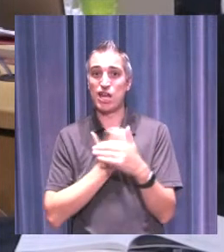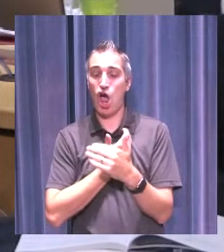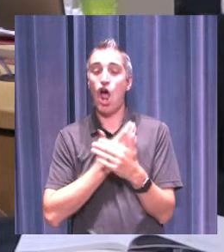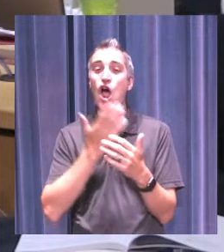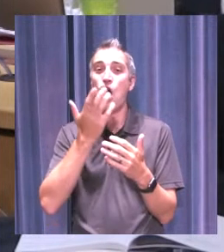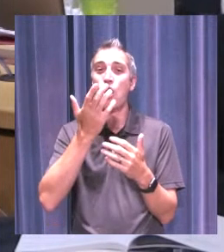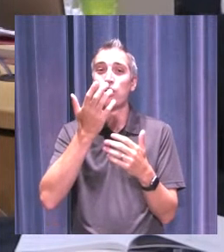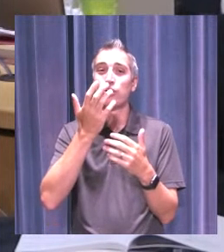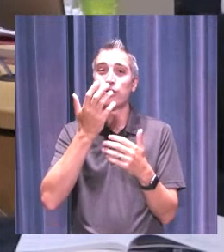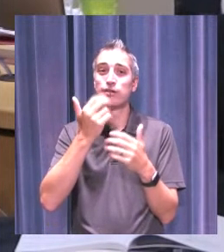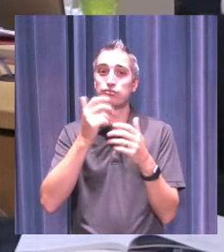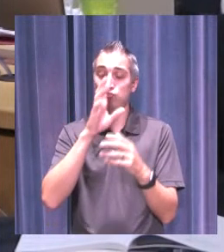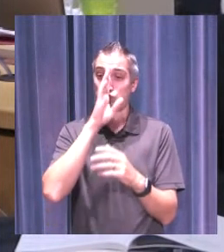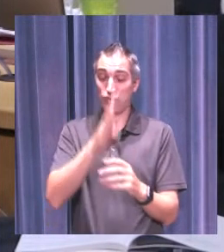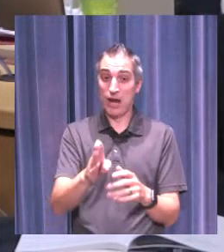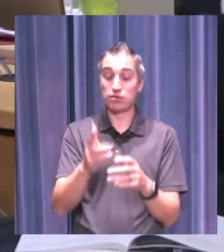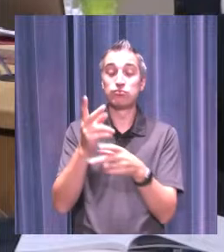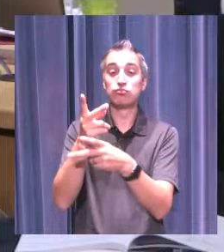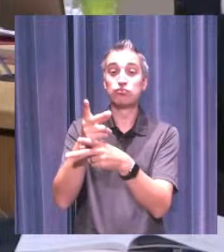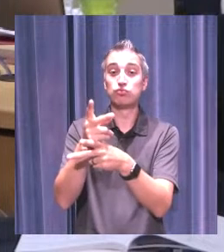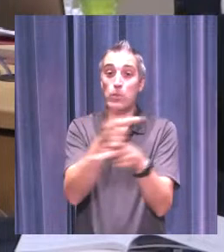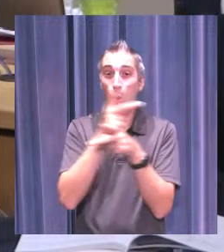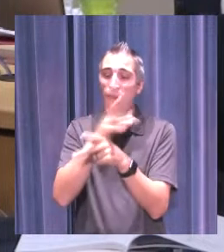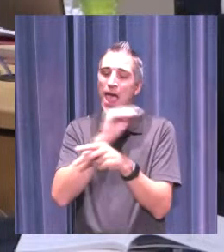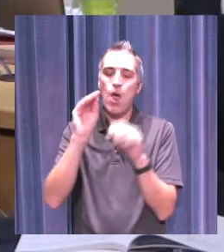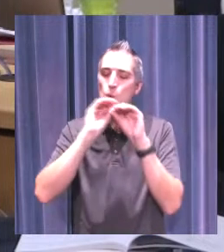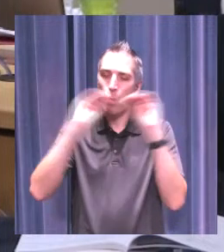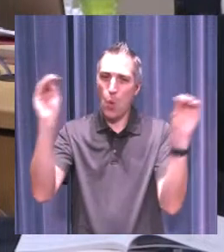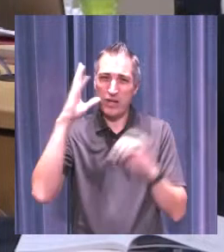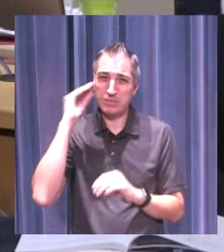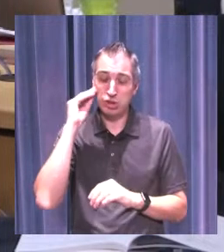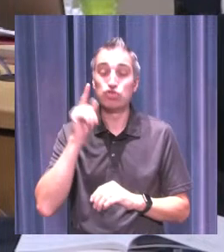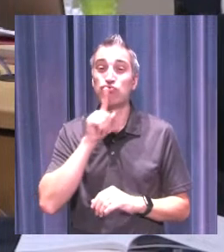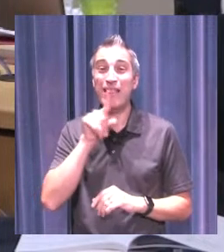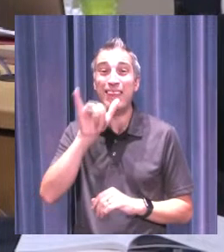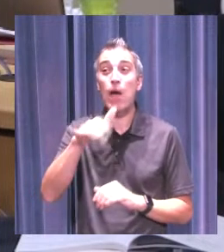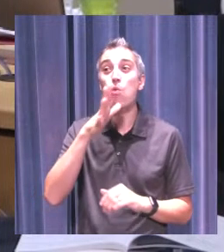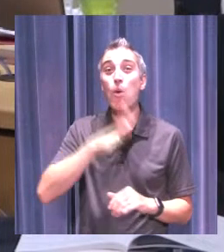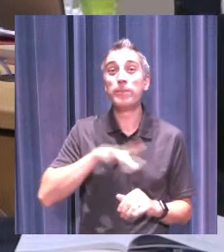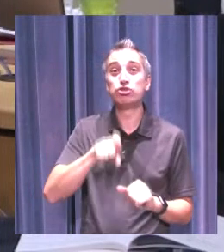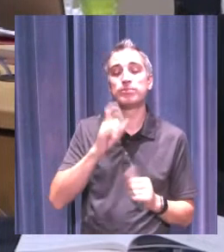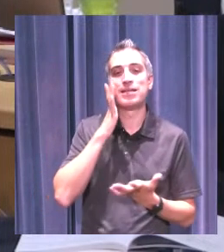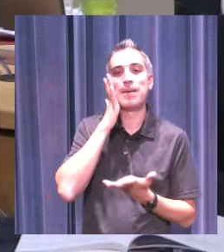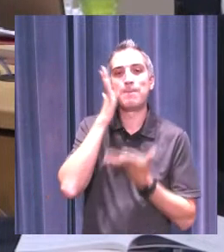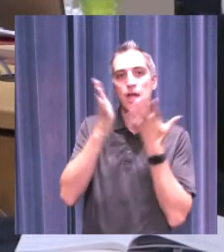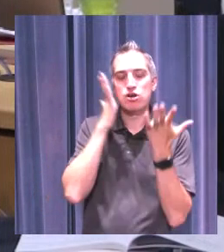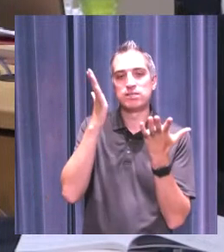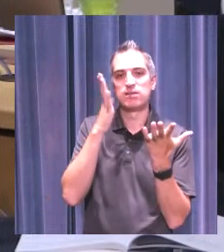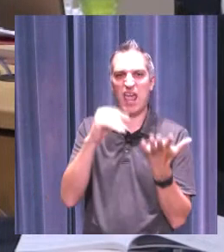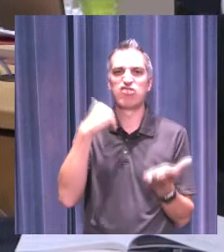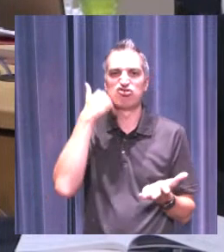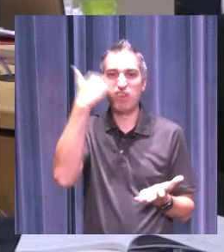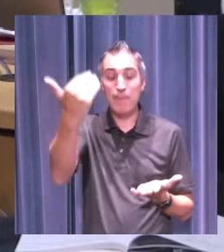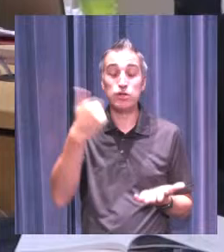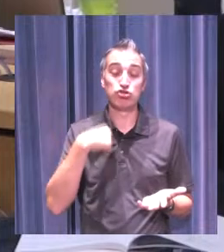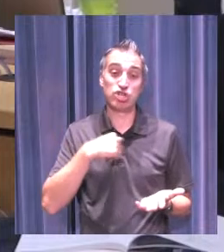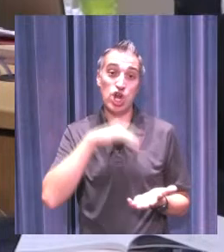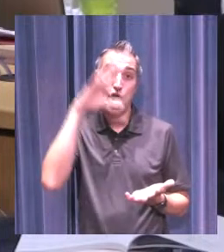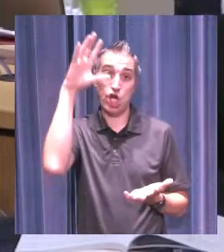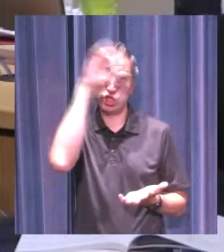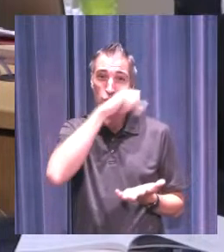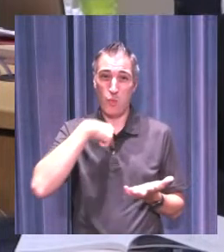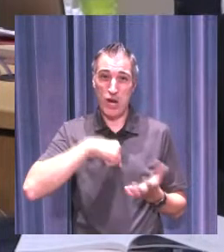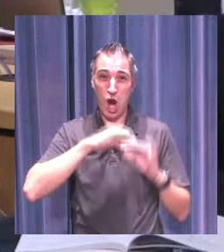no higher ed experience. It is embarrassing and she should be ashamed. I guess she assumes as we are a